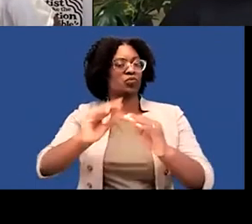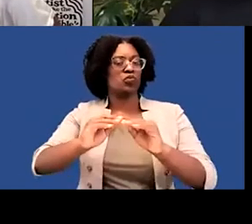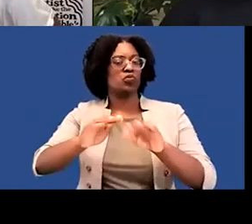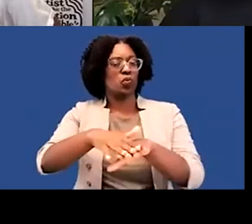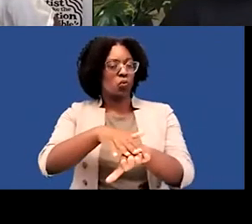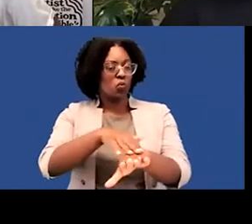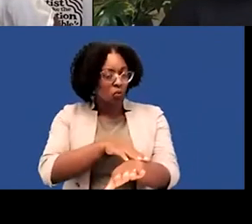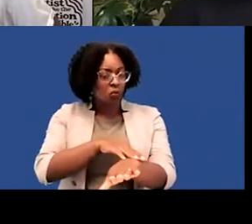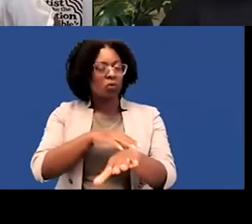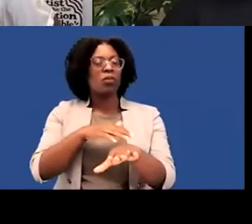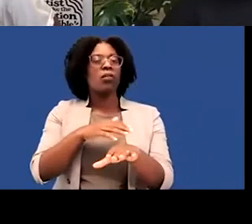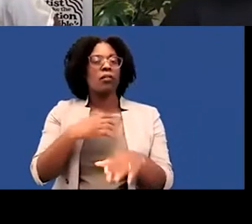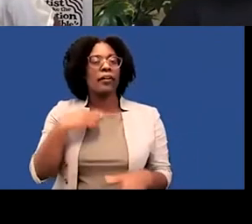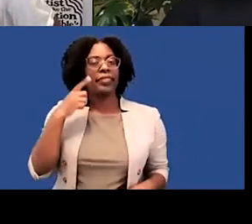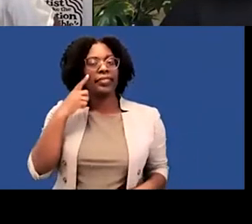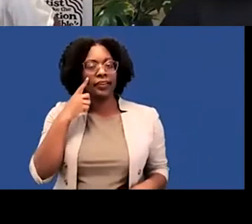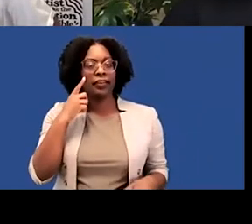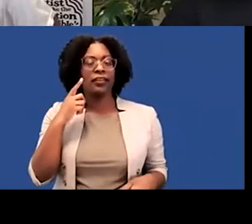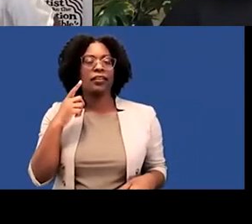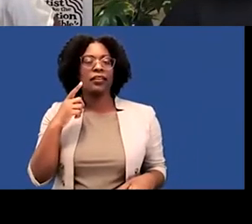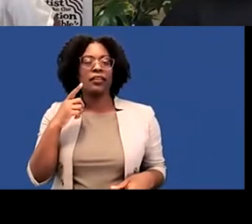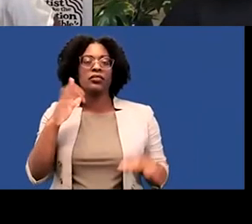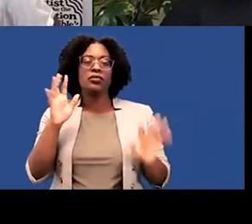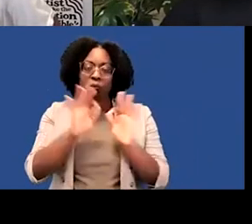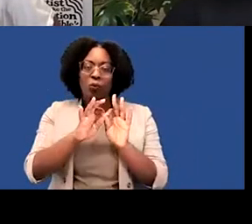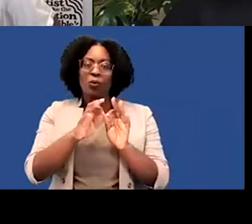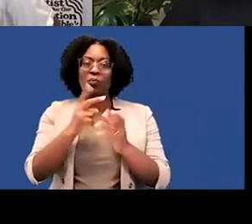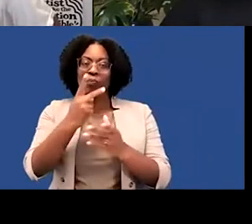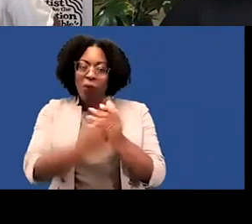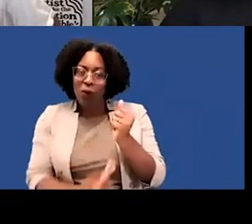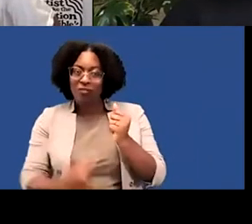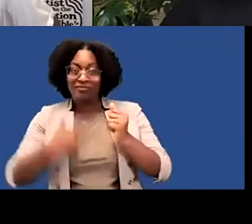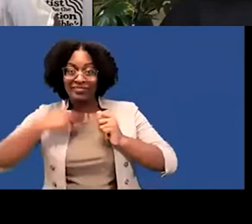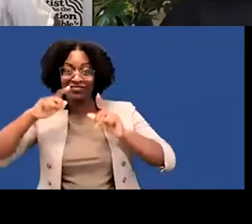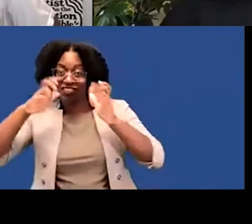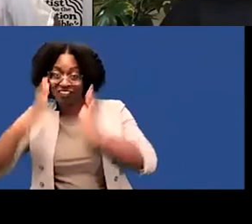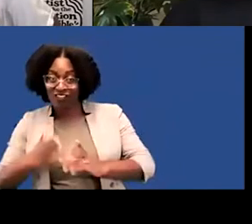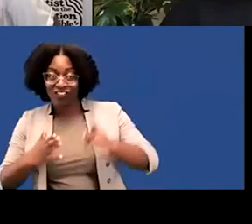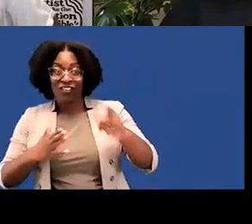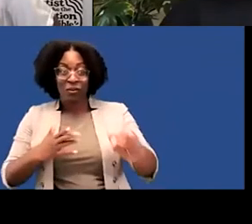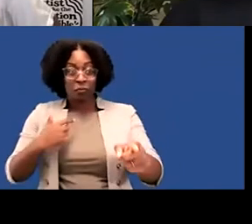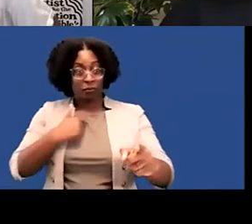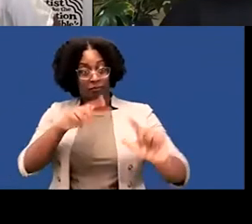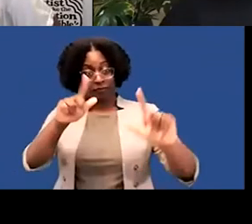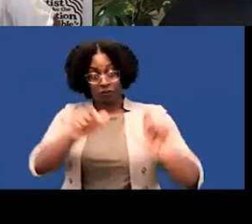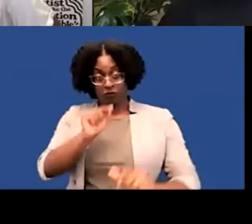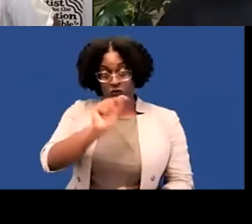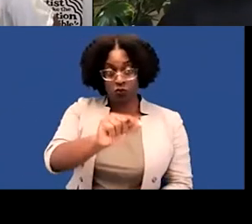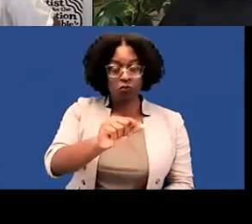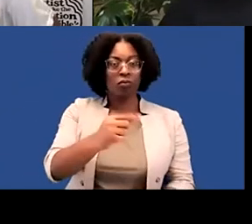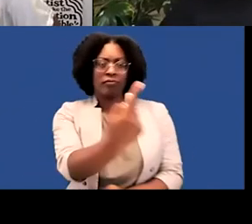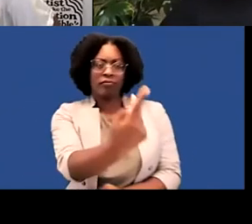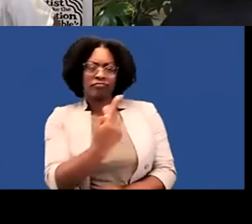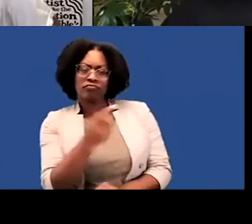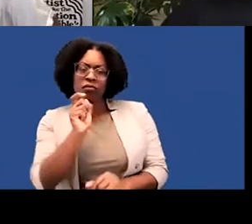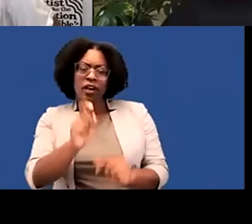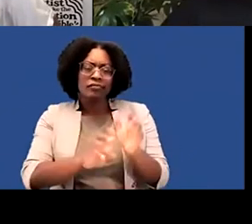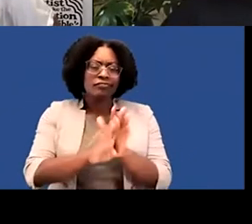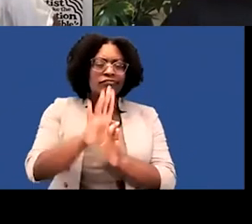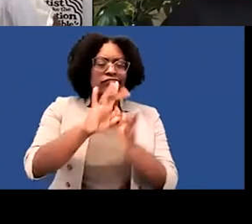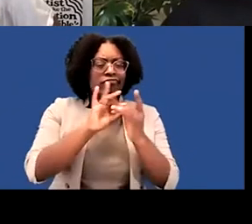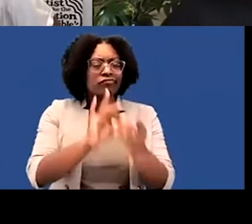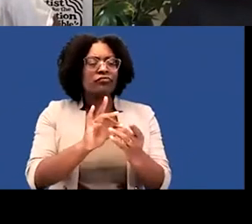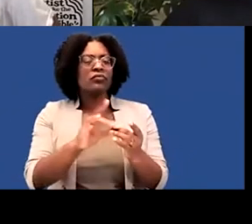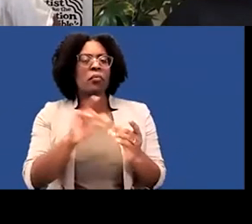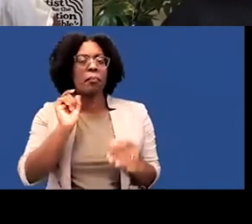there is a grace that's extended on either end, and just knowing that there is work being done, it just might happen at a different pace, and that's okay. And that's